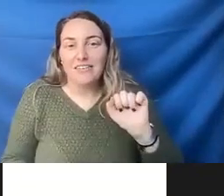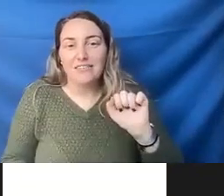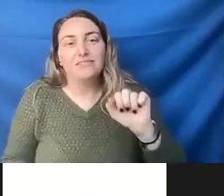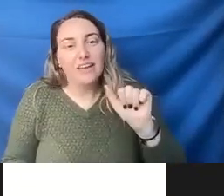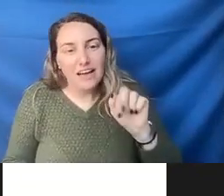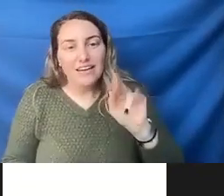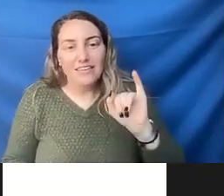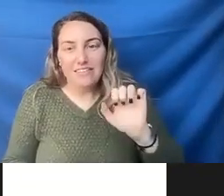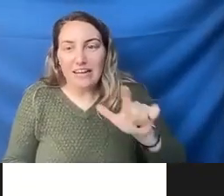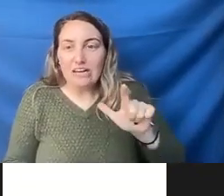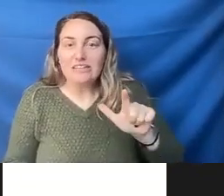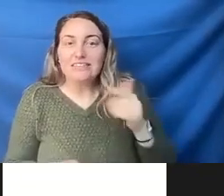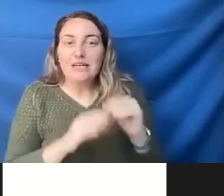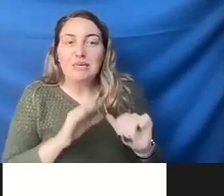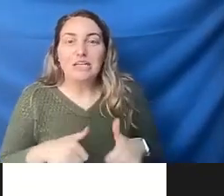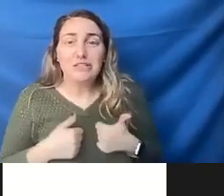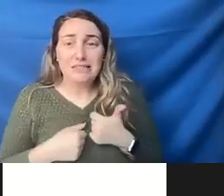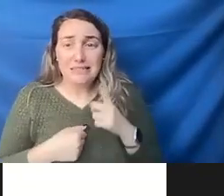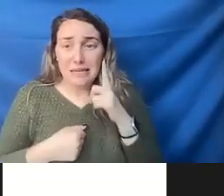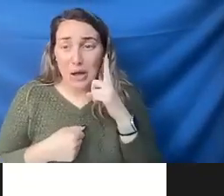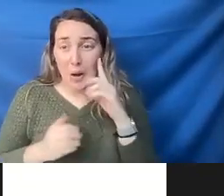is okay with her.